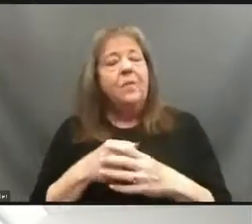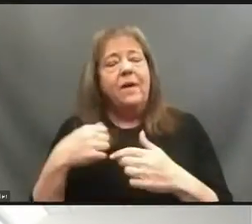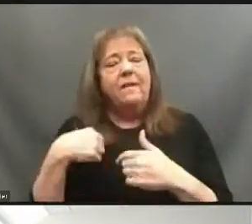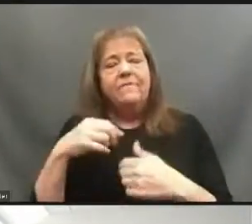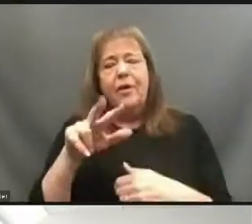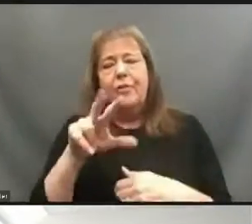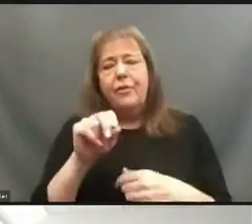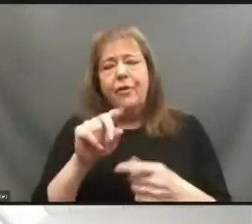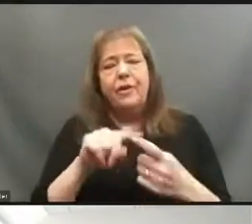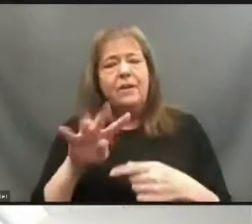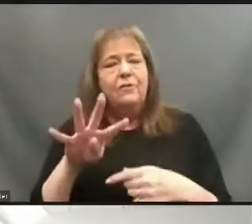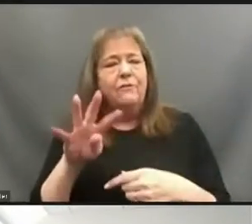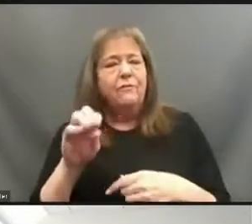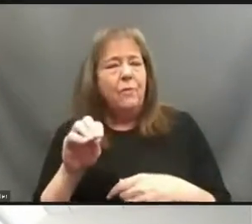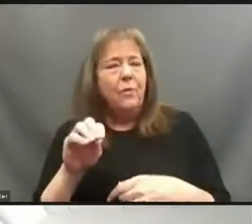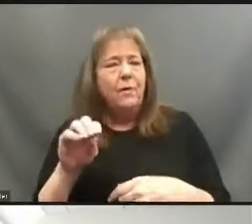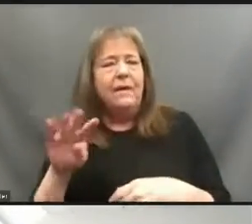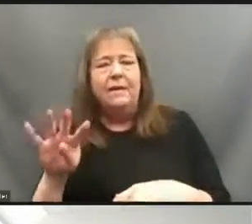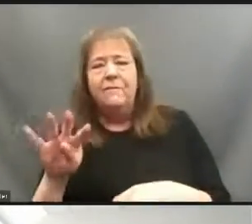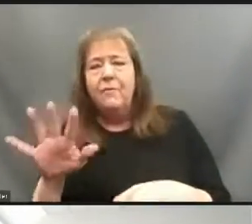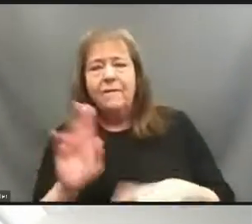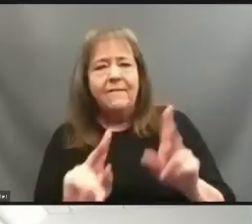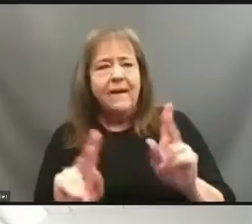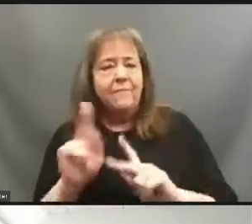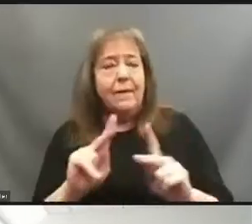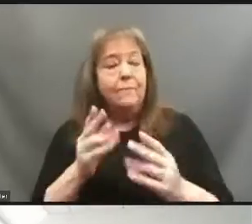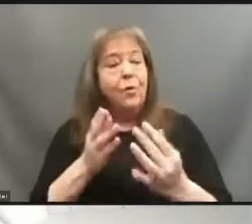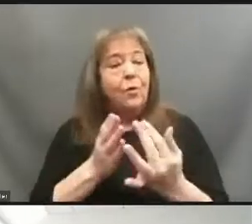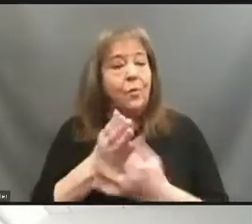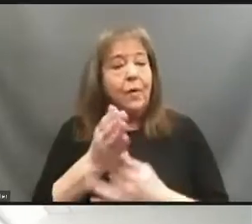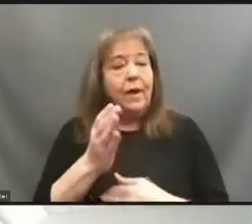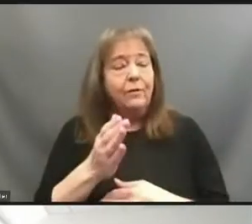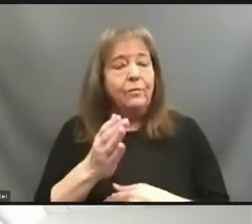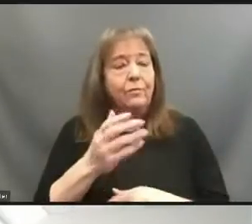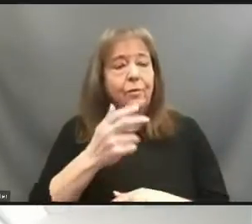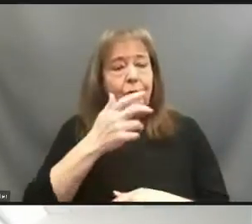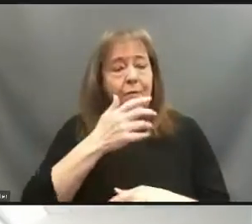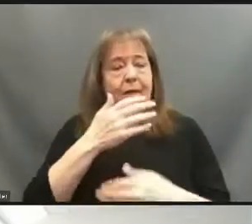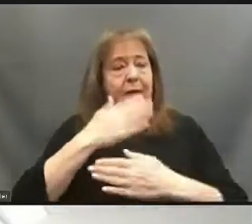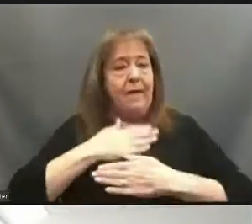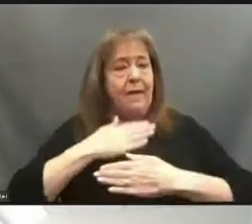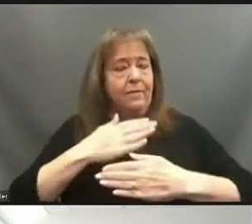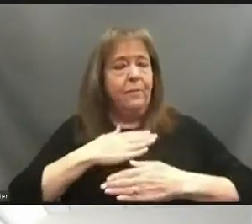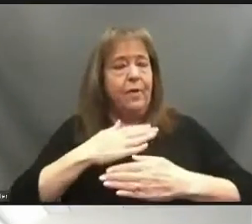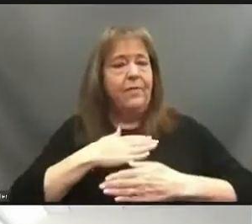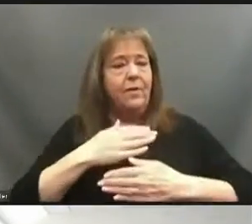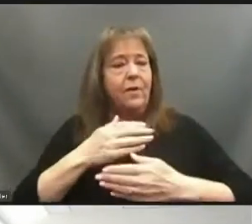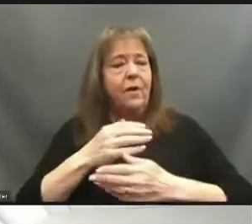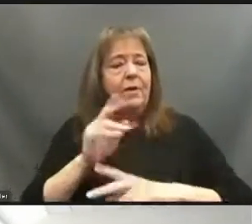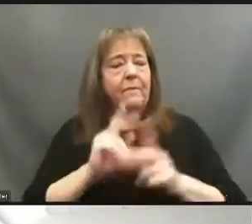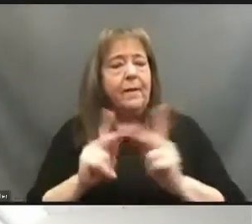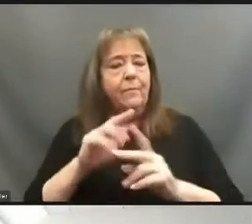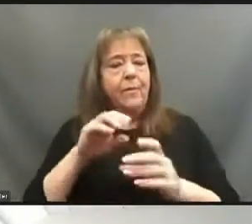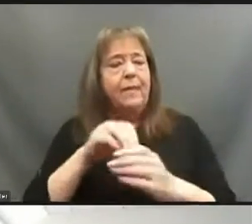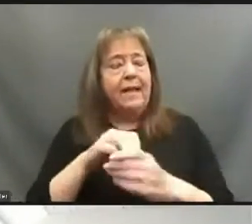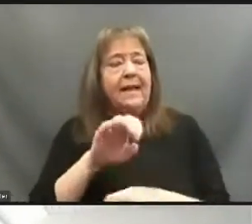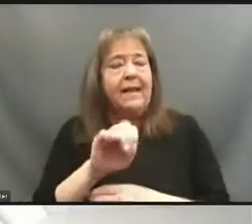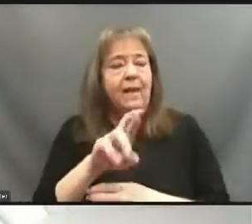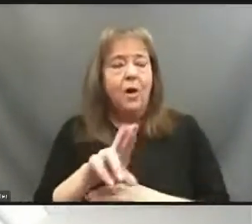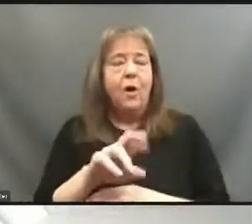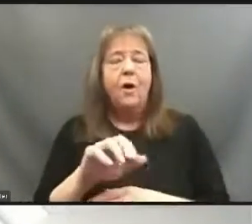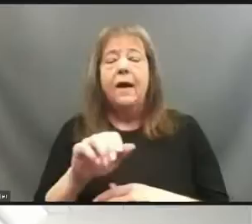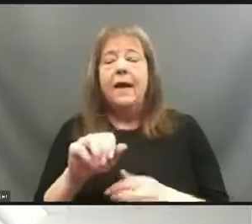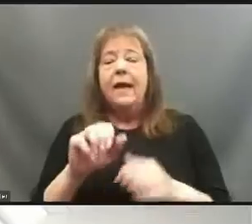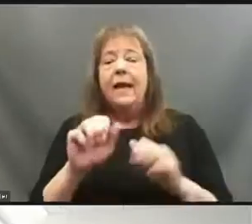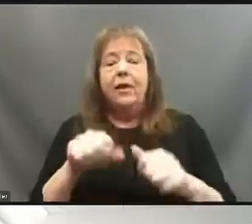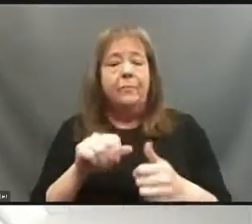or 45 patients a day come through our respiratory triage unit in the ER. That is all patients that have respiratory symptoms that could be